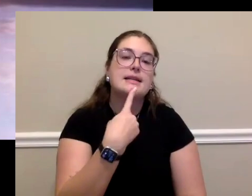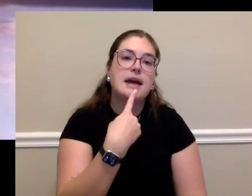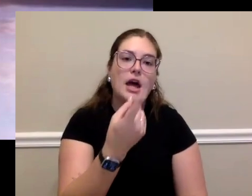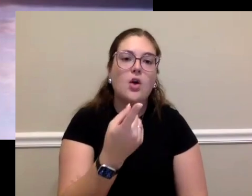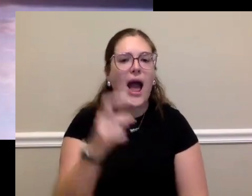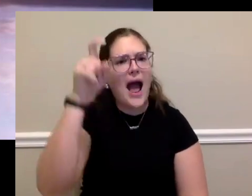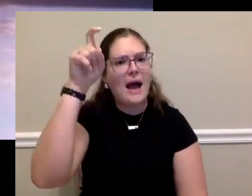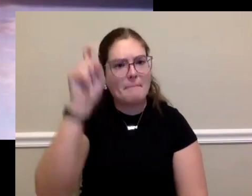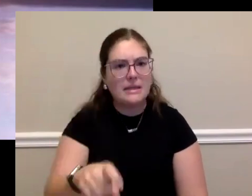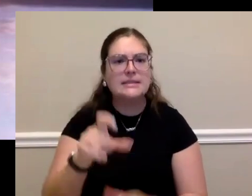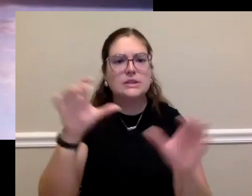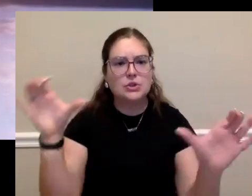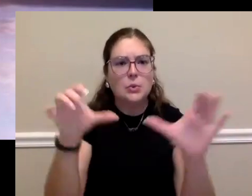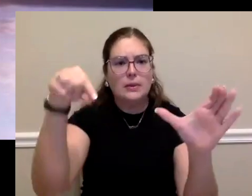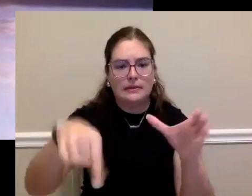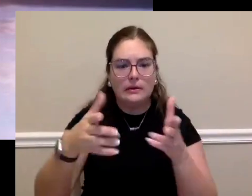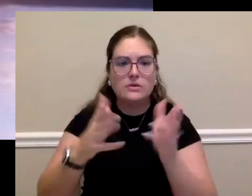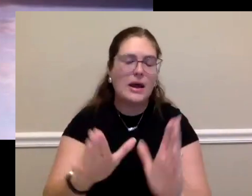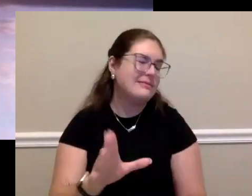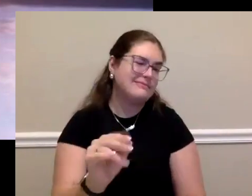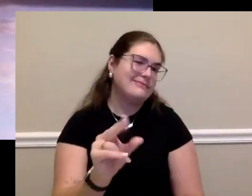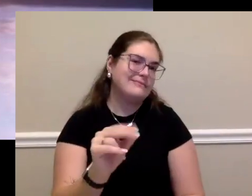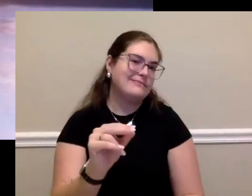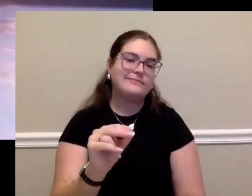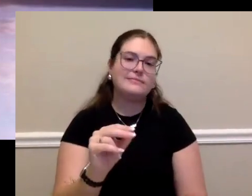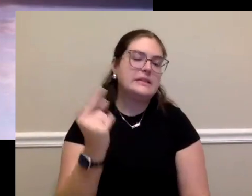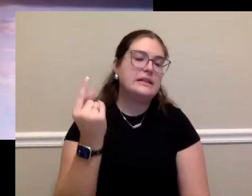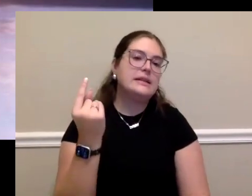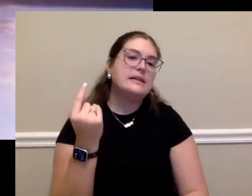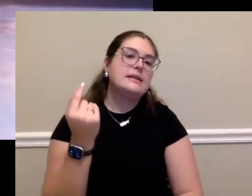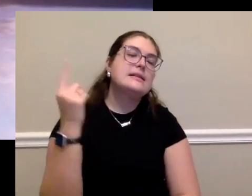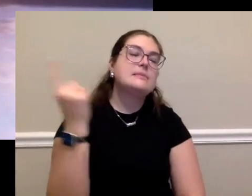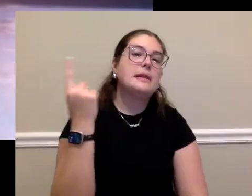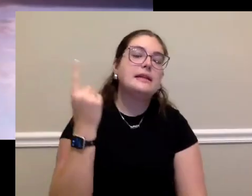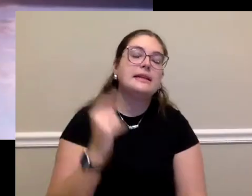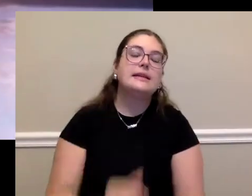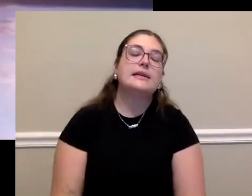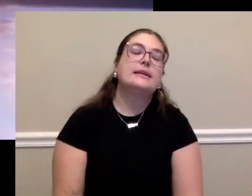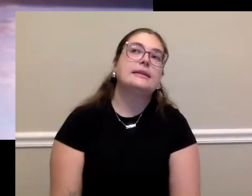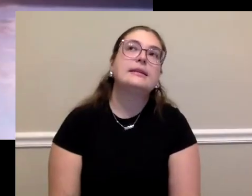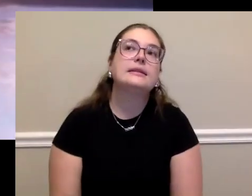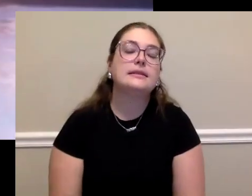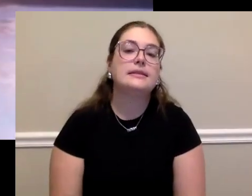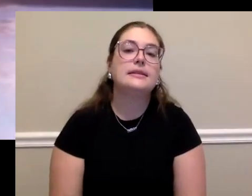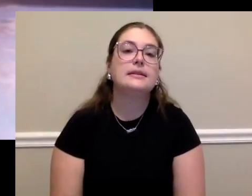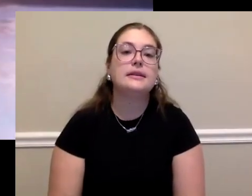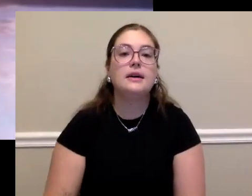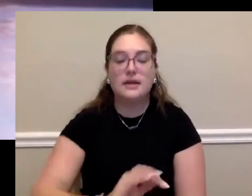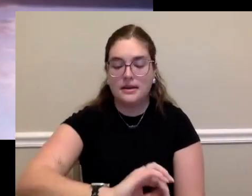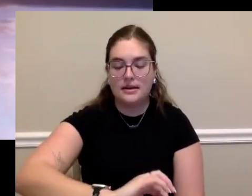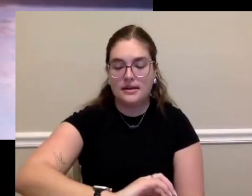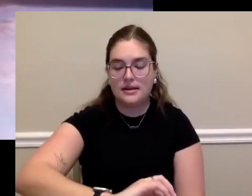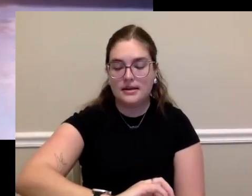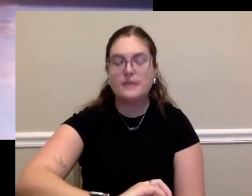how you should do it. And I think, again, I think that's something um, that will